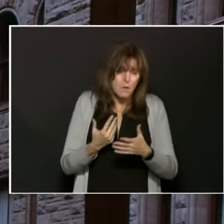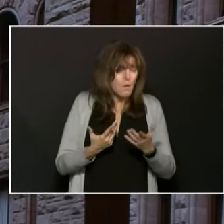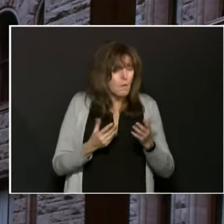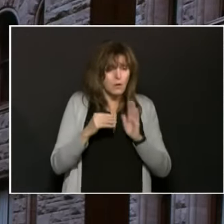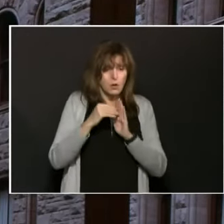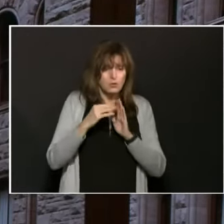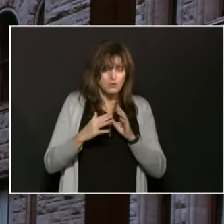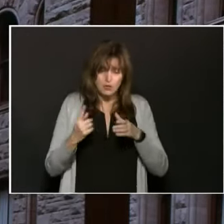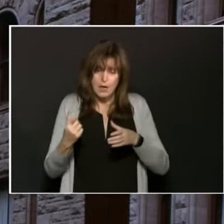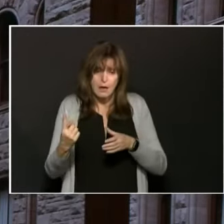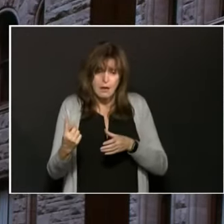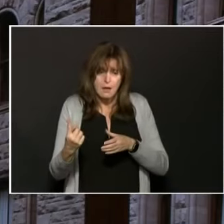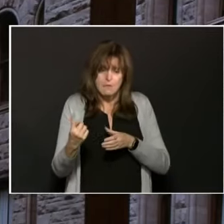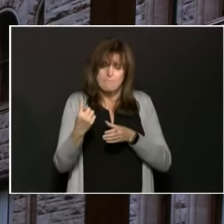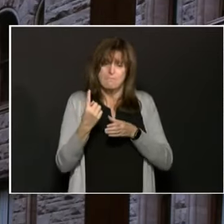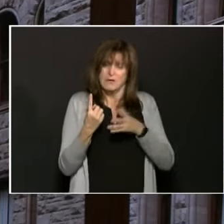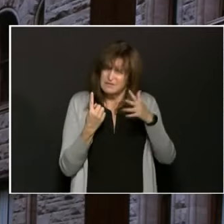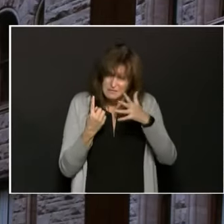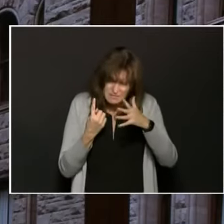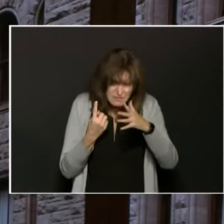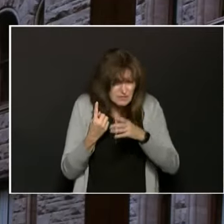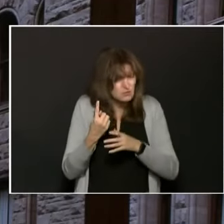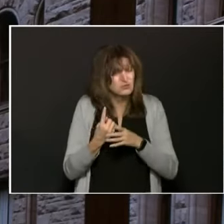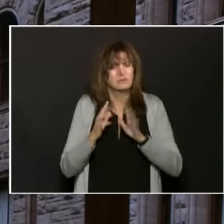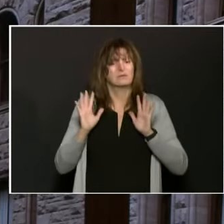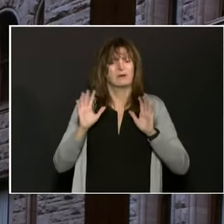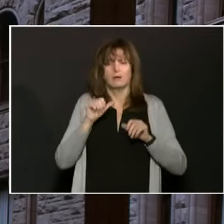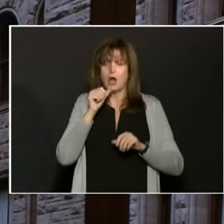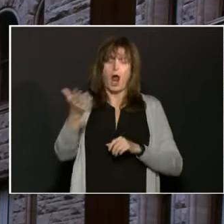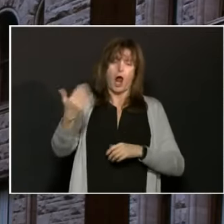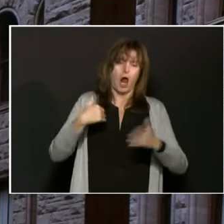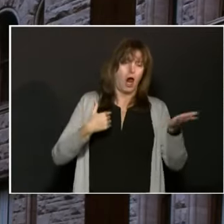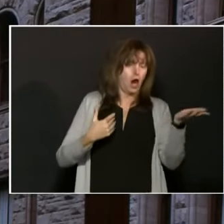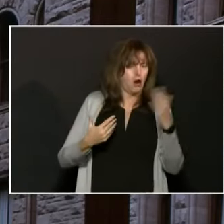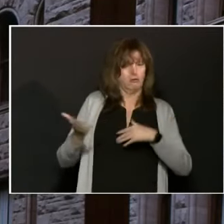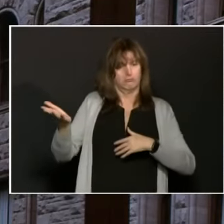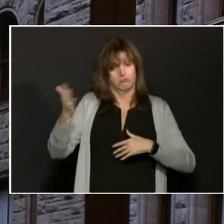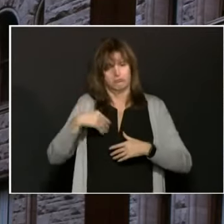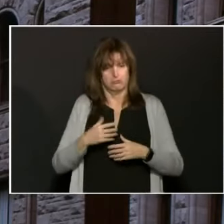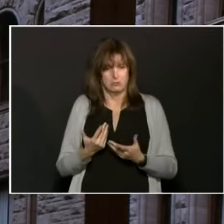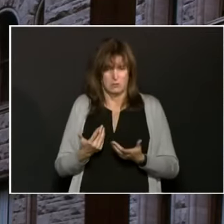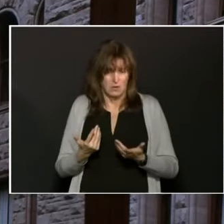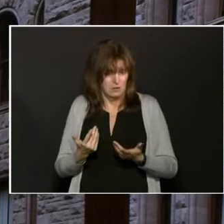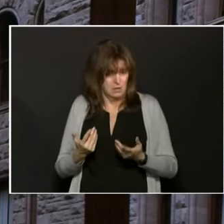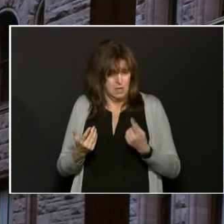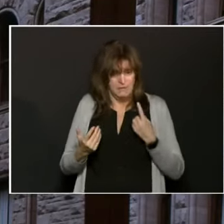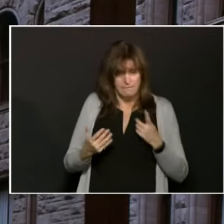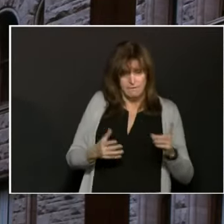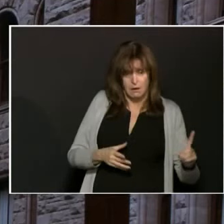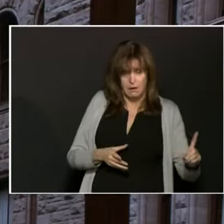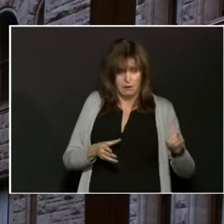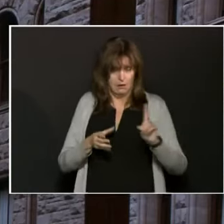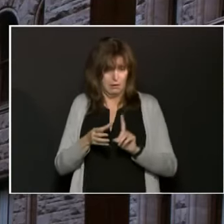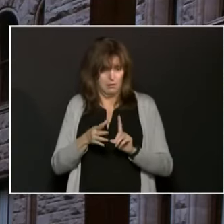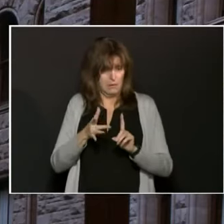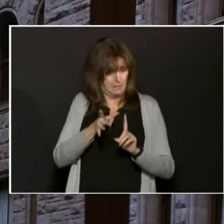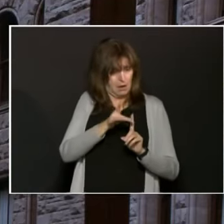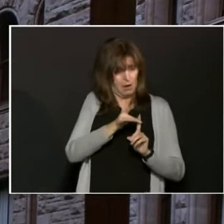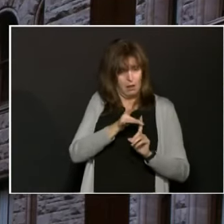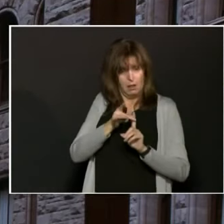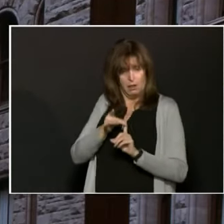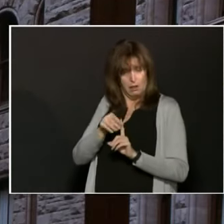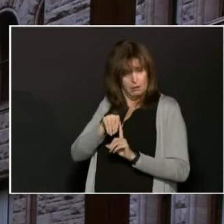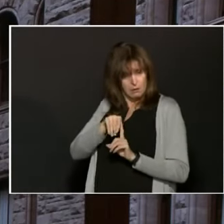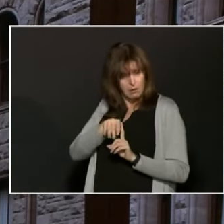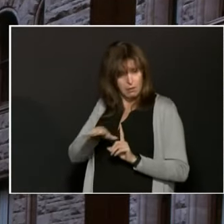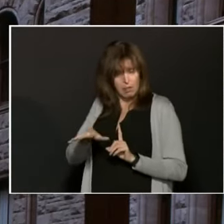We have to be very careful about that. One, that they're not bringing anything back, and of course they're not going to take anything back to the university setting when they go back again, or college